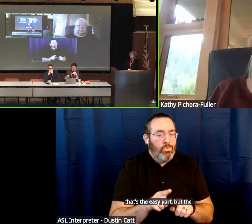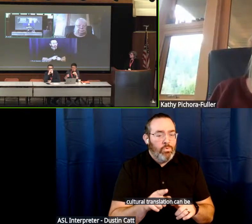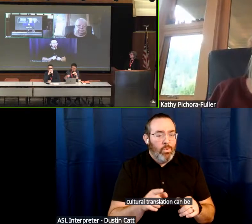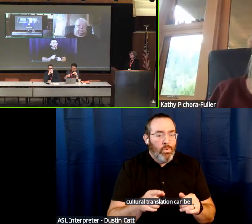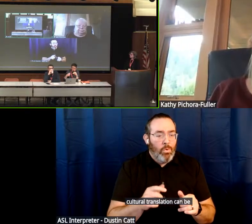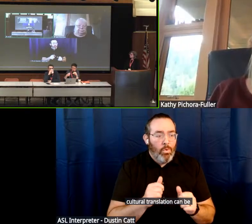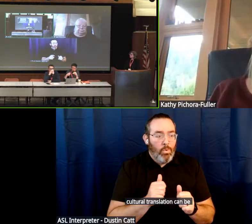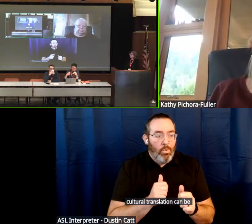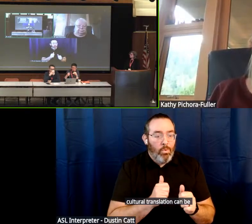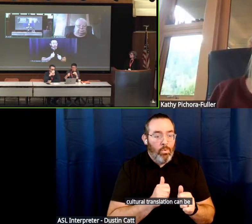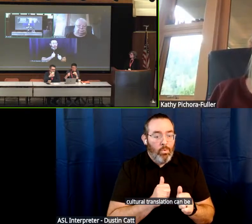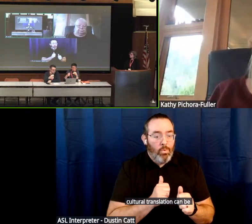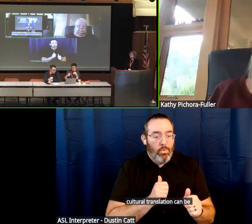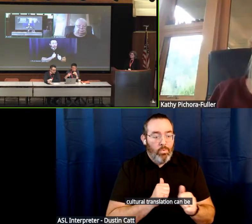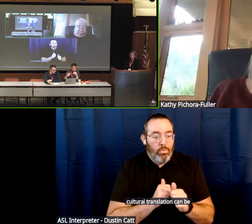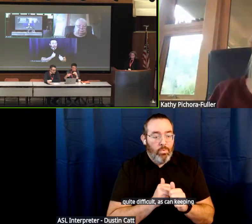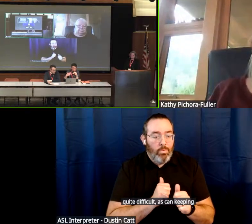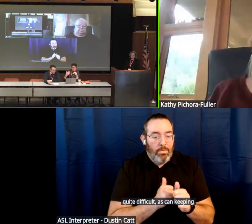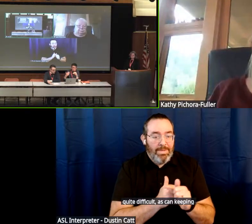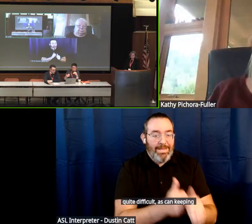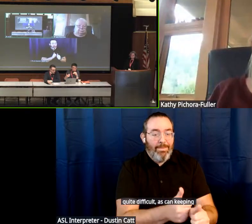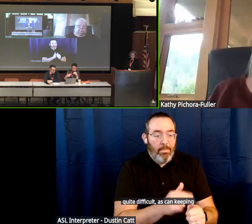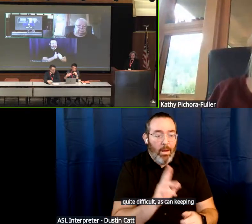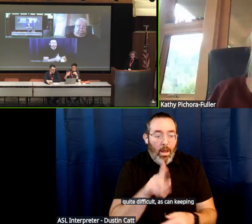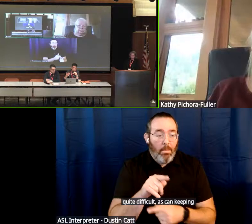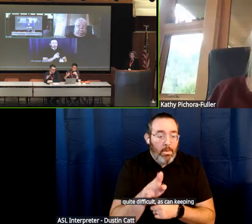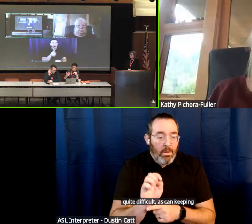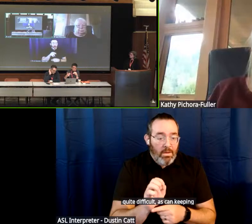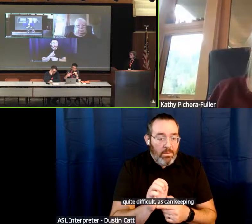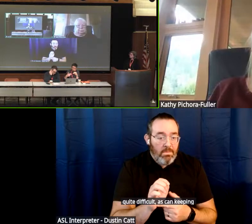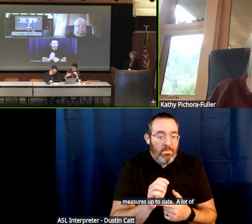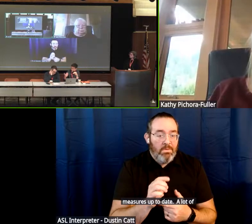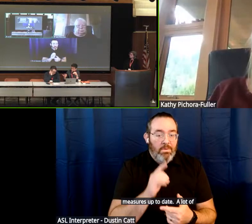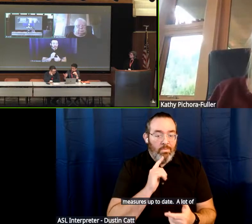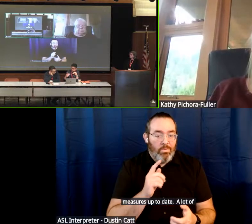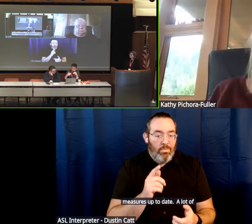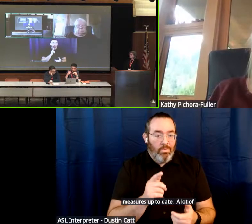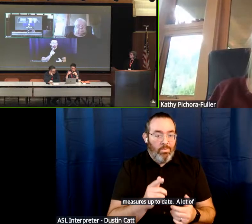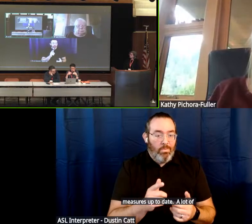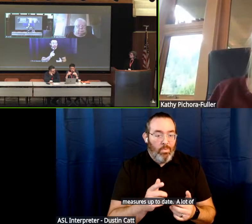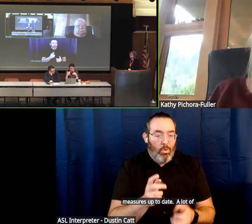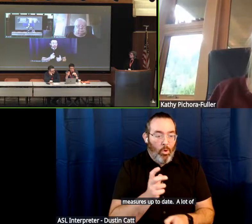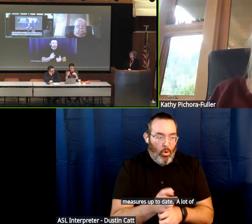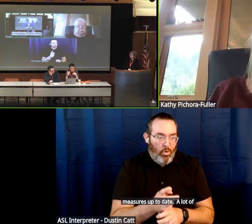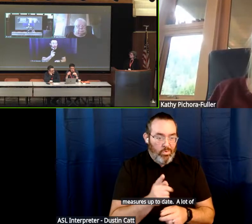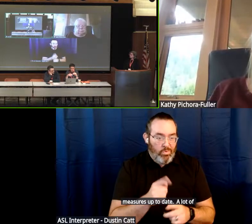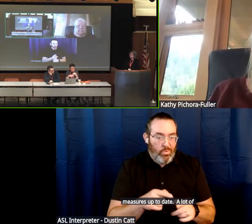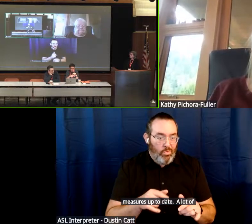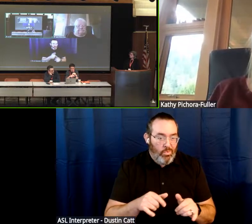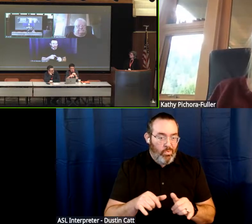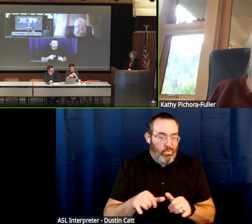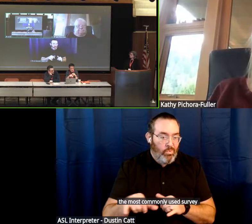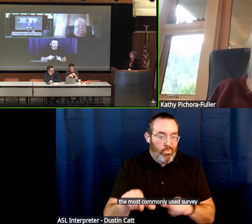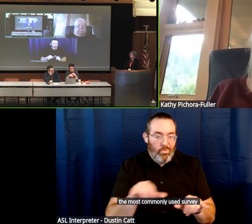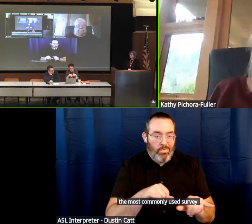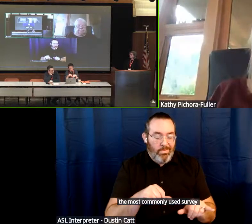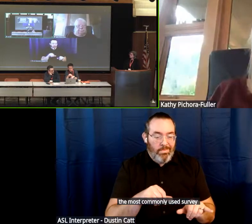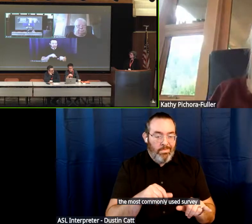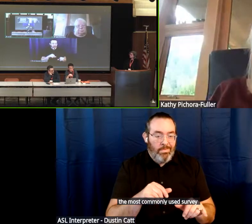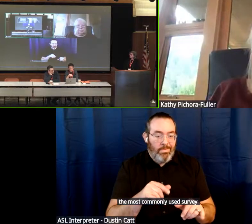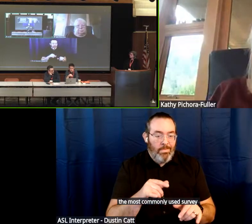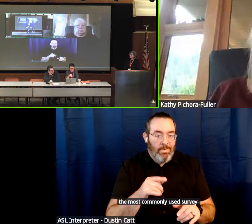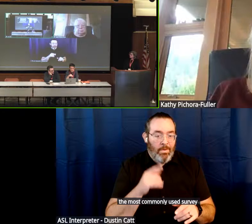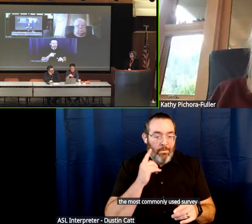date. A lot of the most commonly used measure, survey measure in vision, is the National Eye Institute